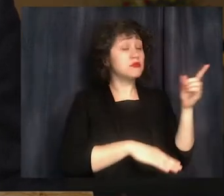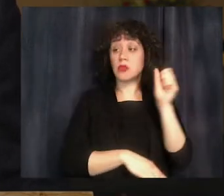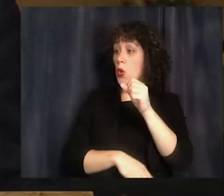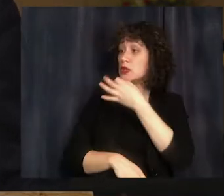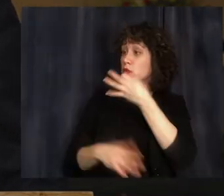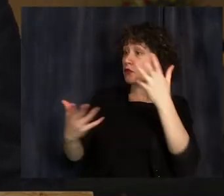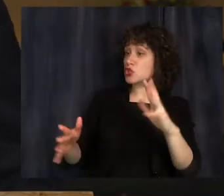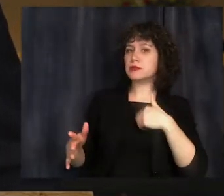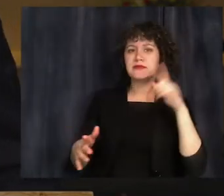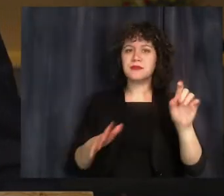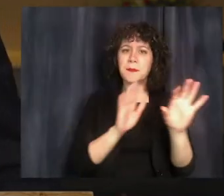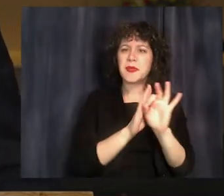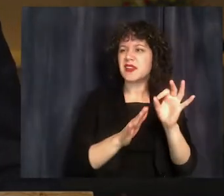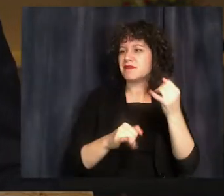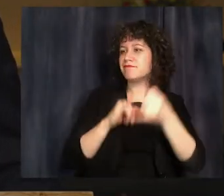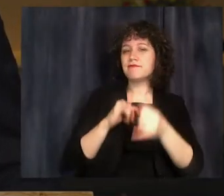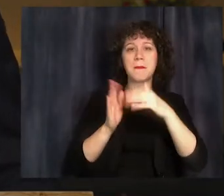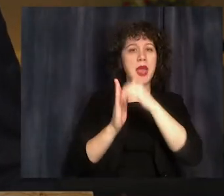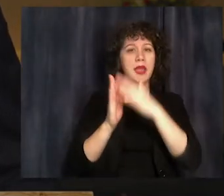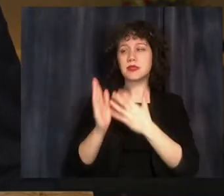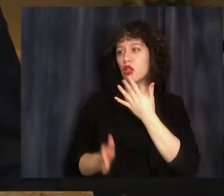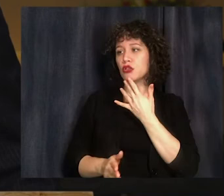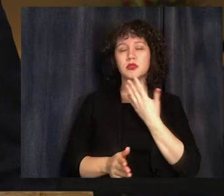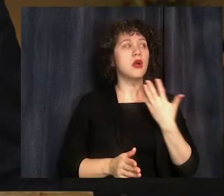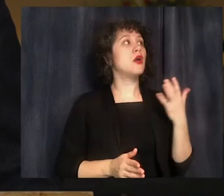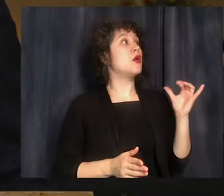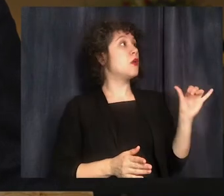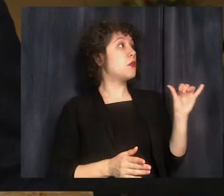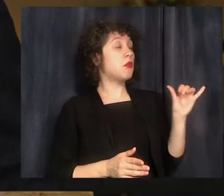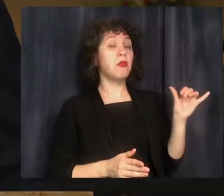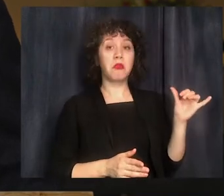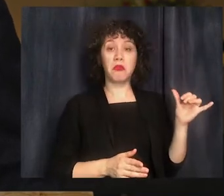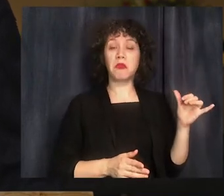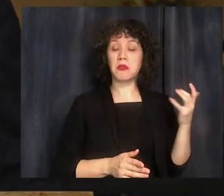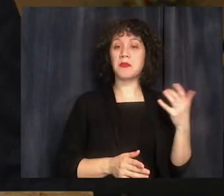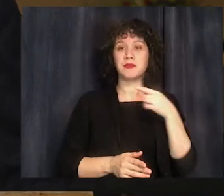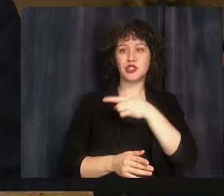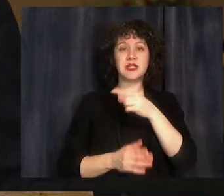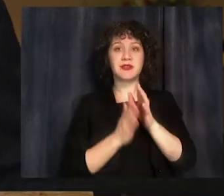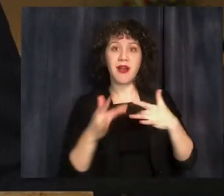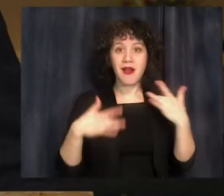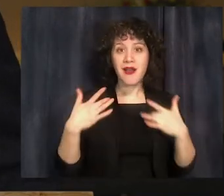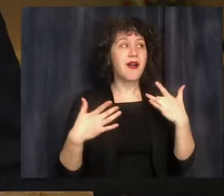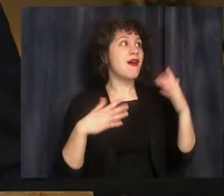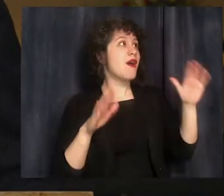done. I just have to pick some final paint colors." At the mention of my pending paint decisions, Betty enthusiastically told me her condo had very